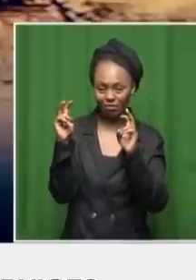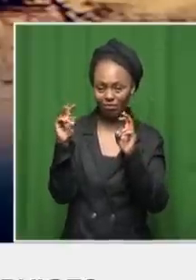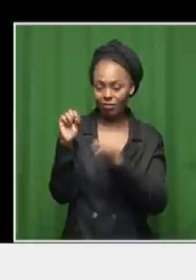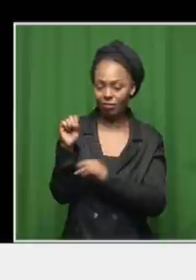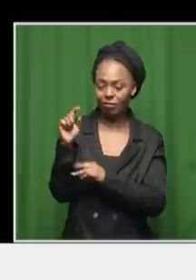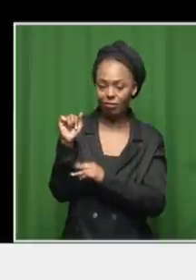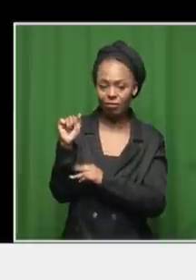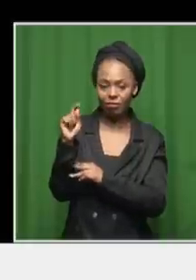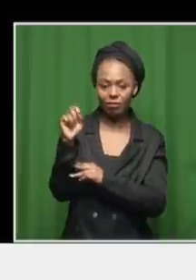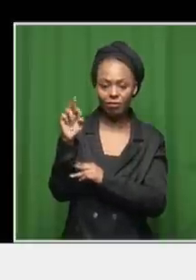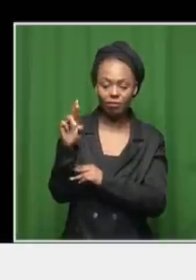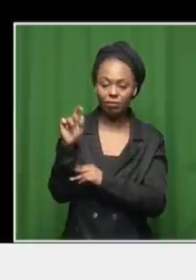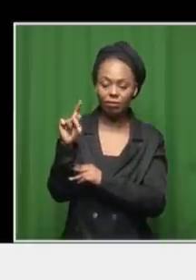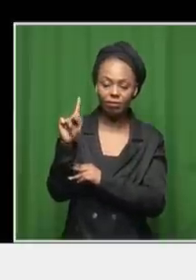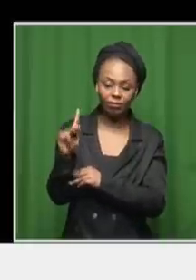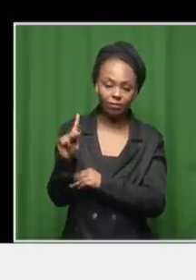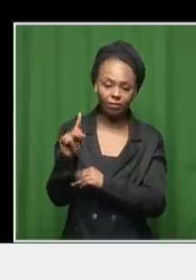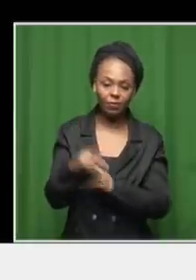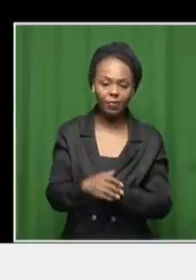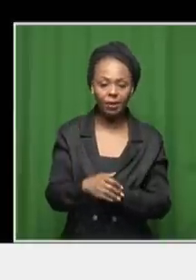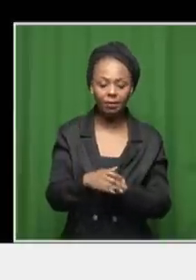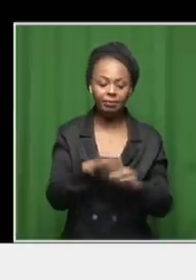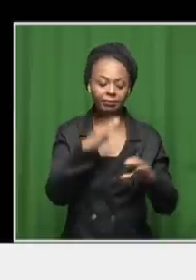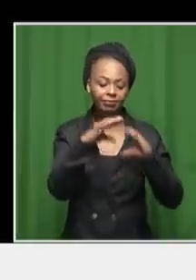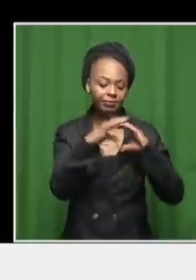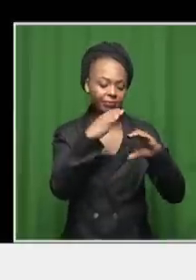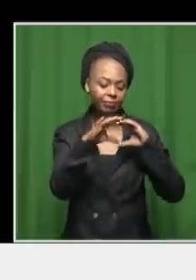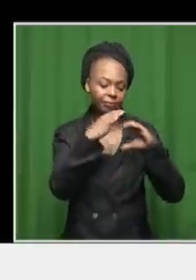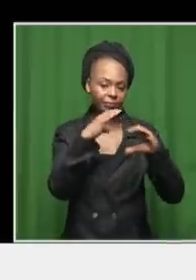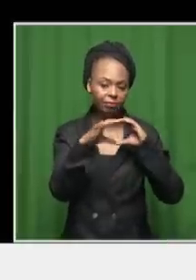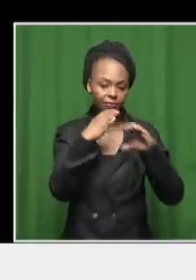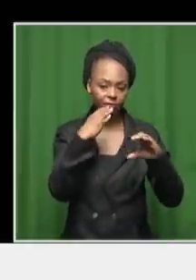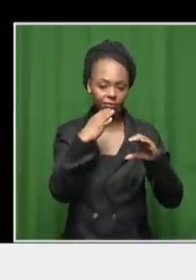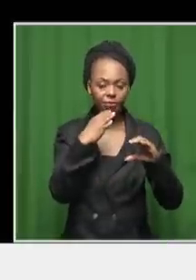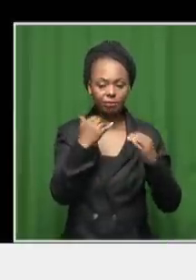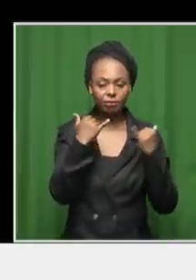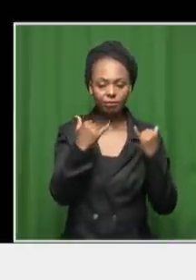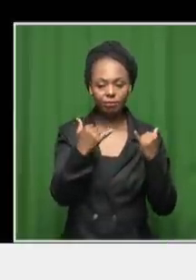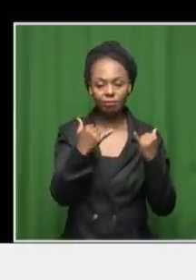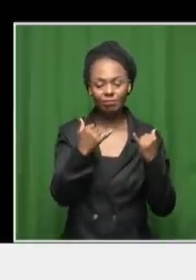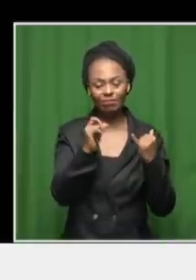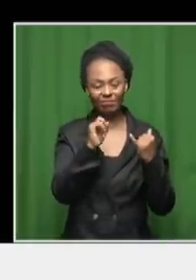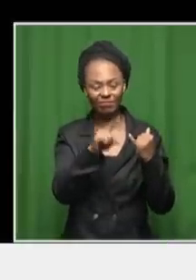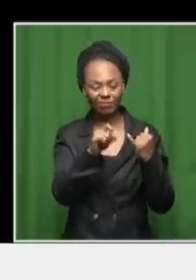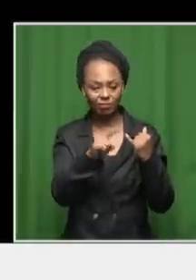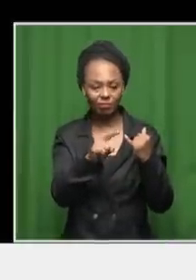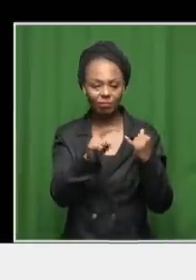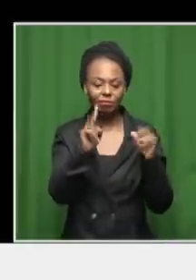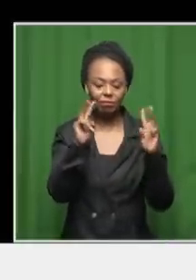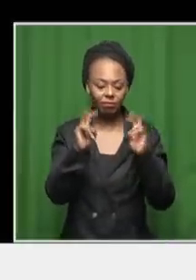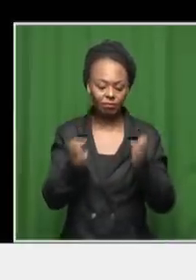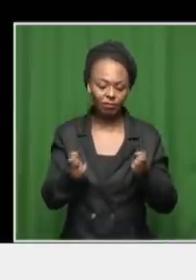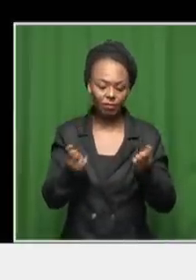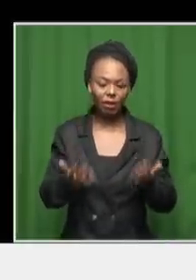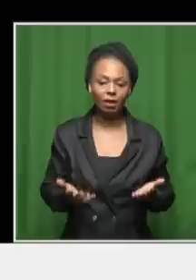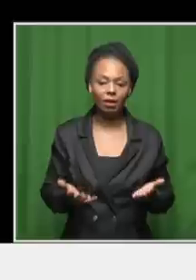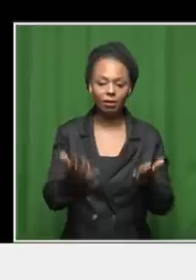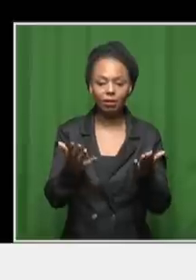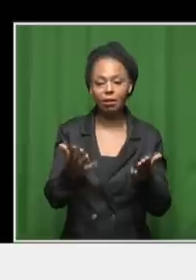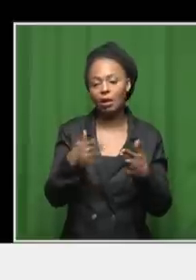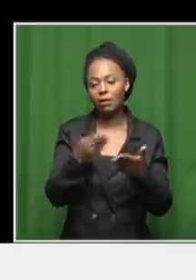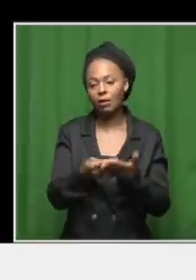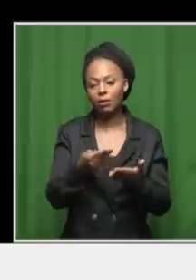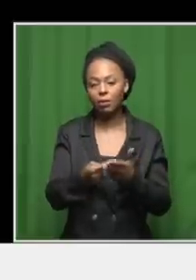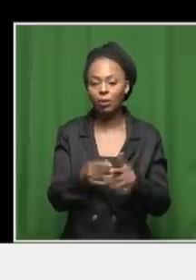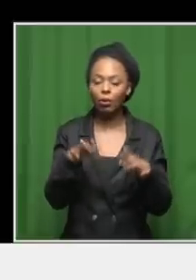We tend to find that the ministers of communication are not au fait with either these services and technologies available or